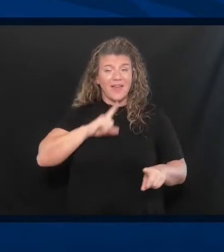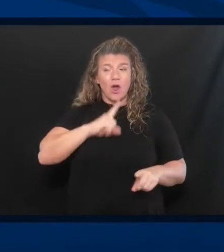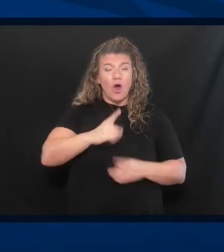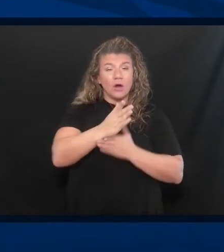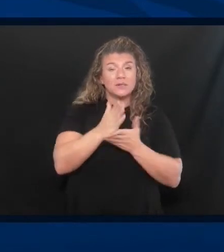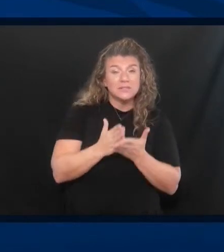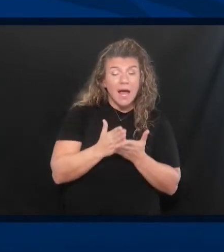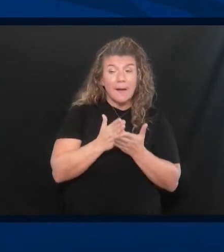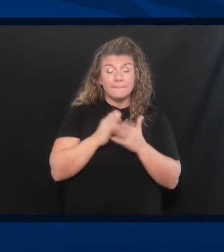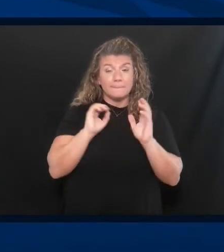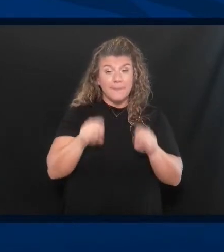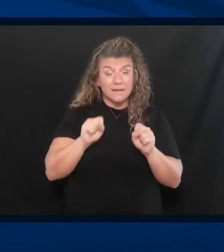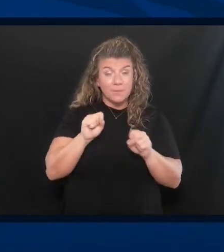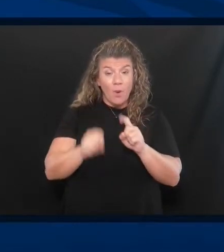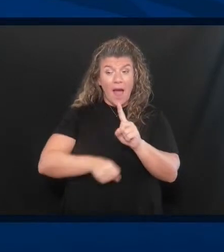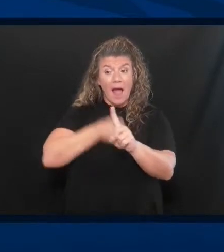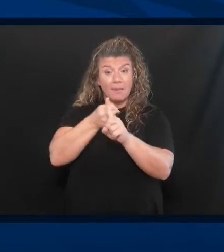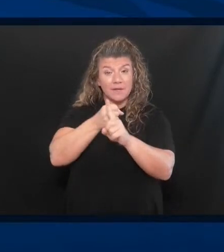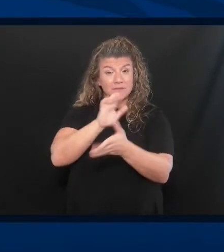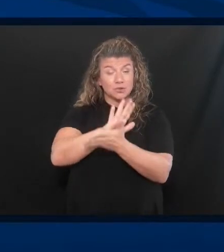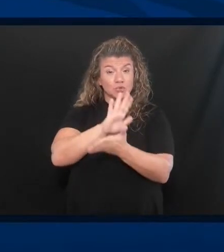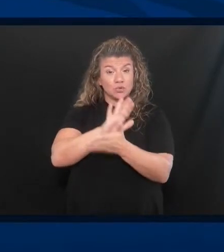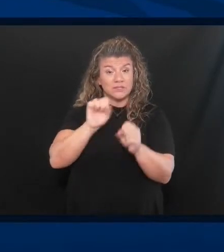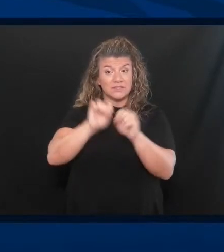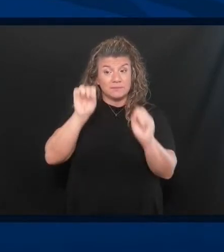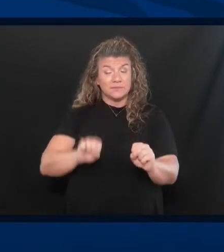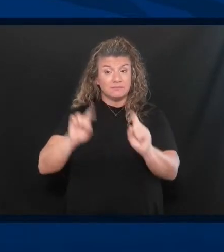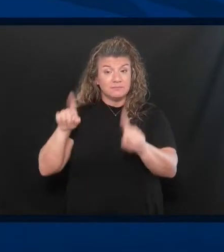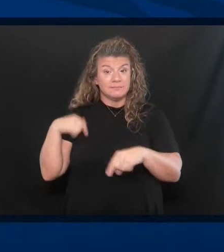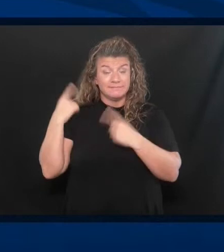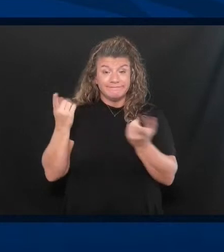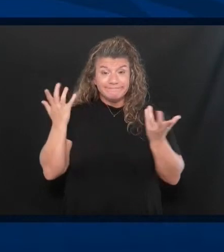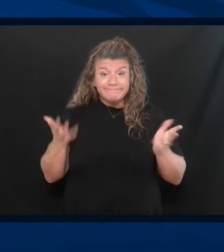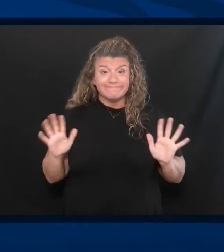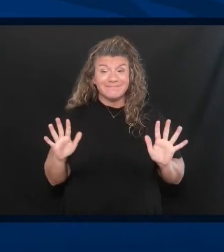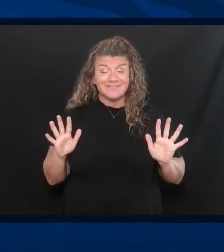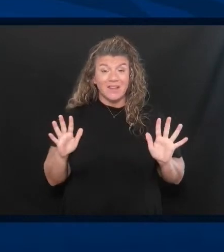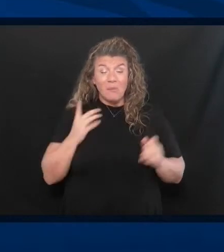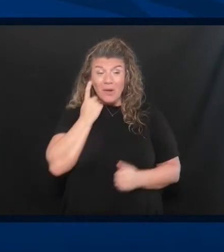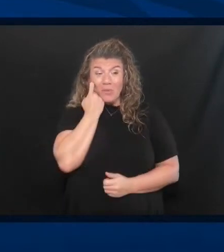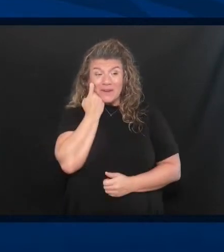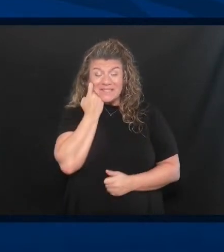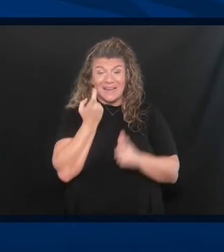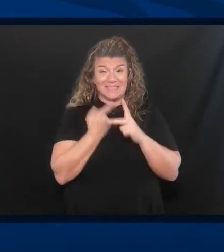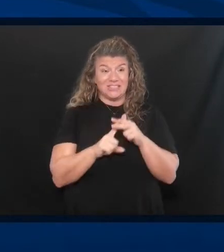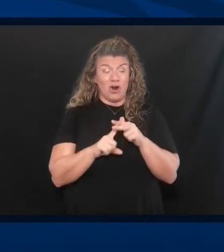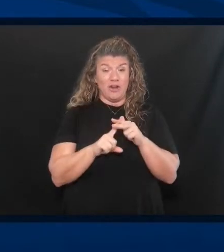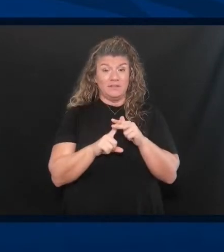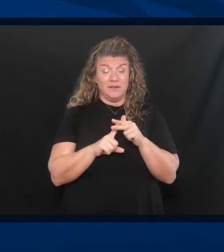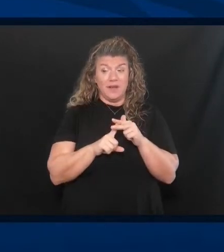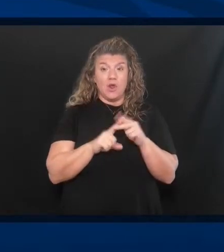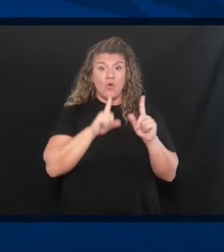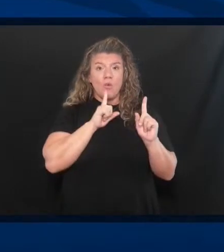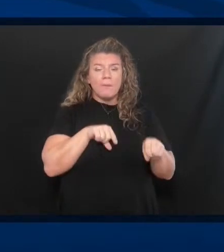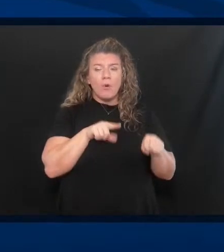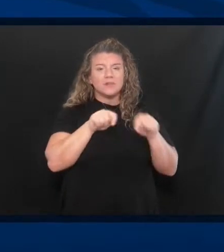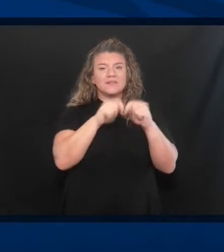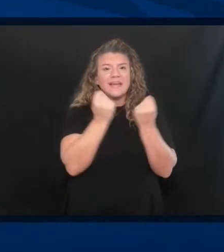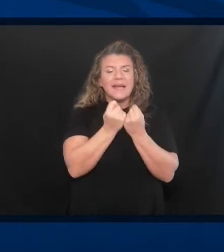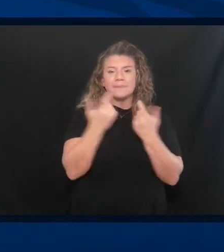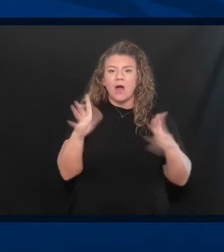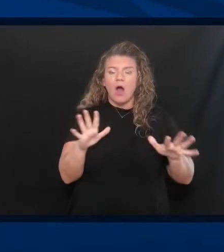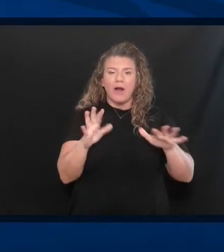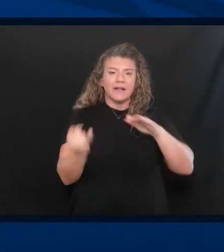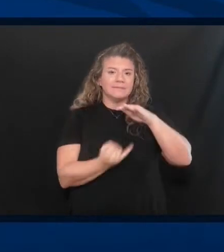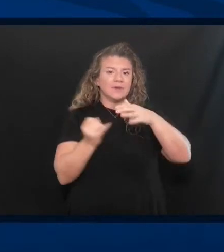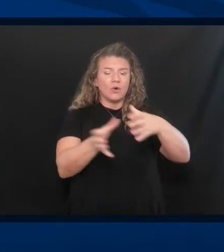some possible outbreaks in school systems already, we've just started in reports of teams being